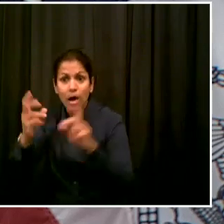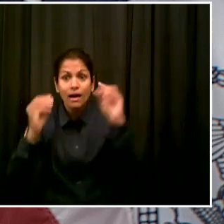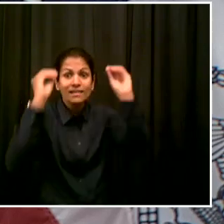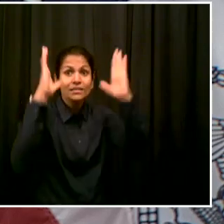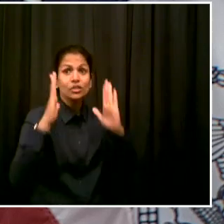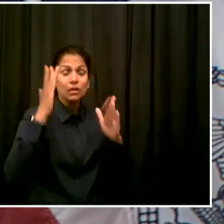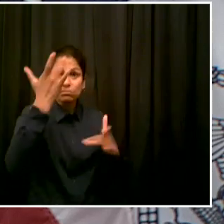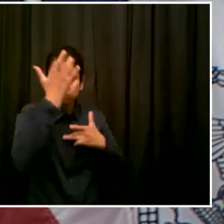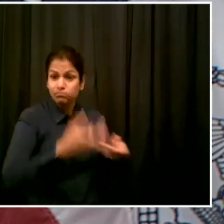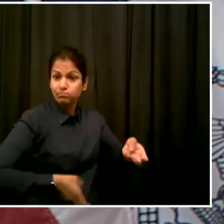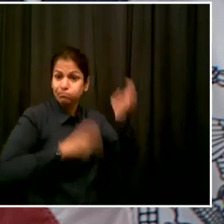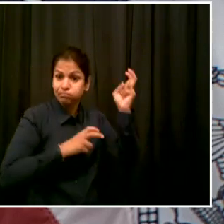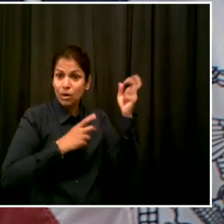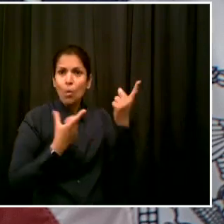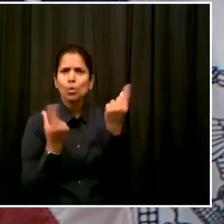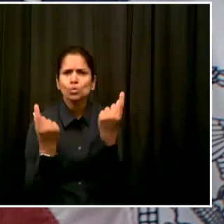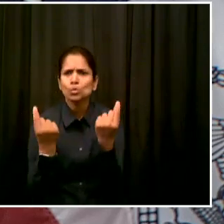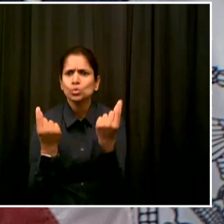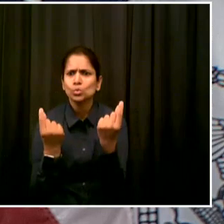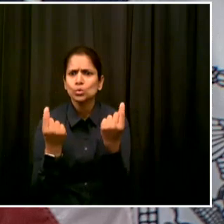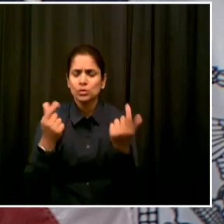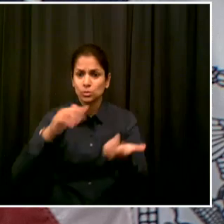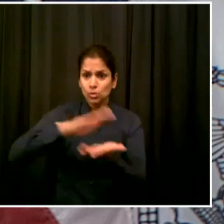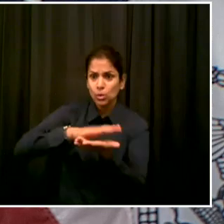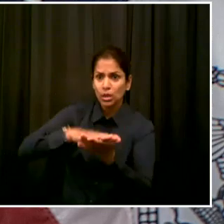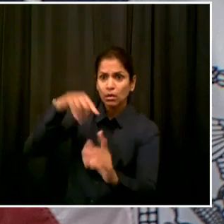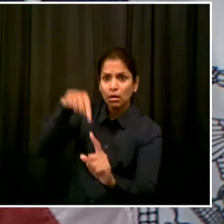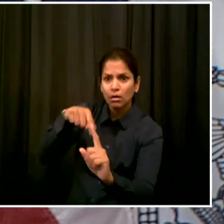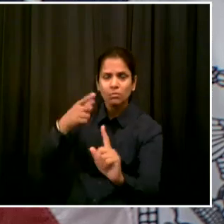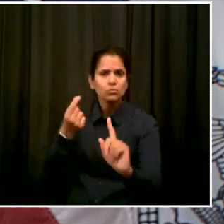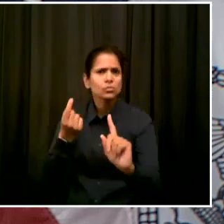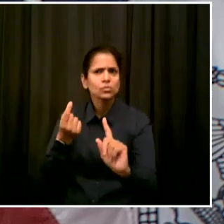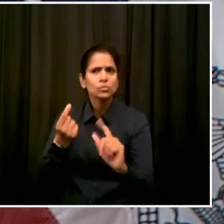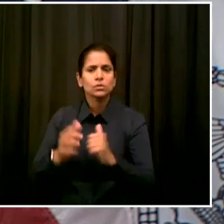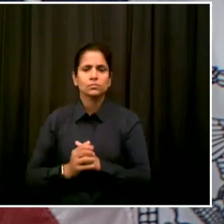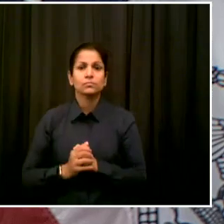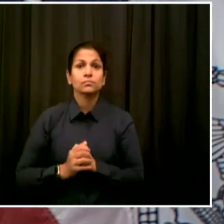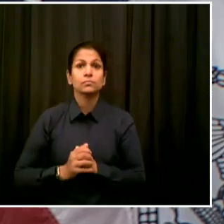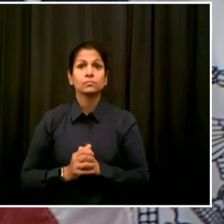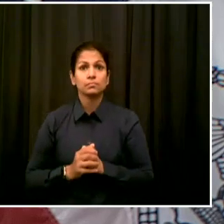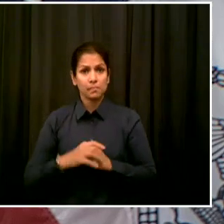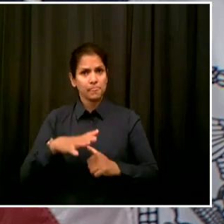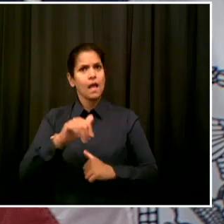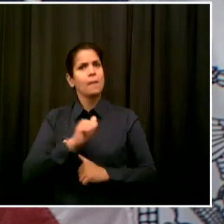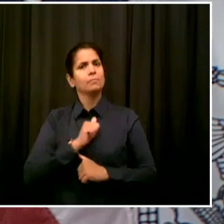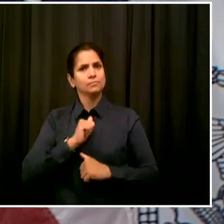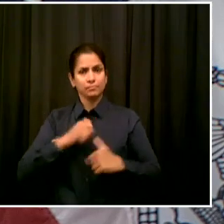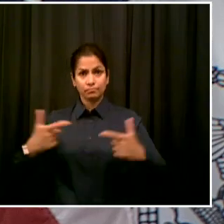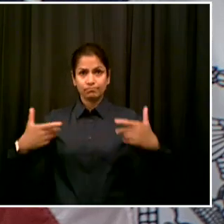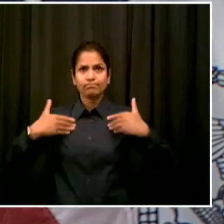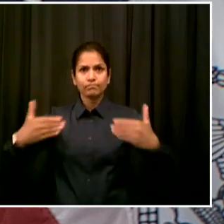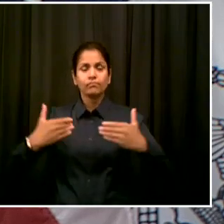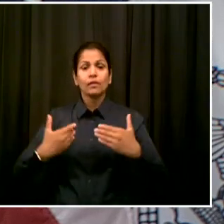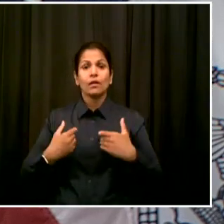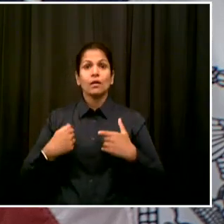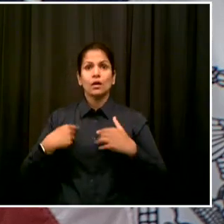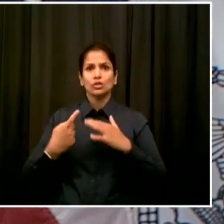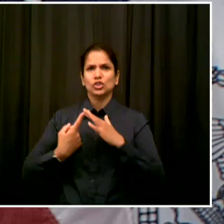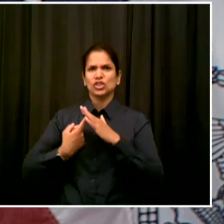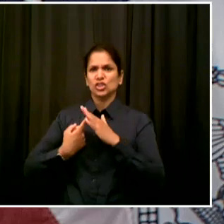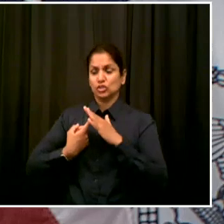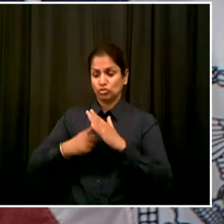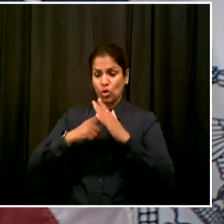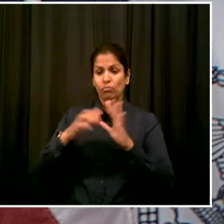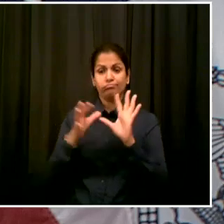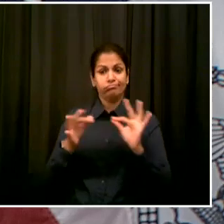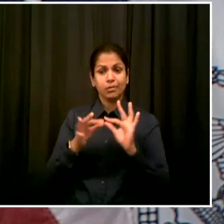start. Actually, Dr. Varma would be important to this answer too. Look, we are doing each step